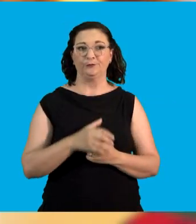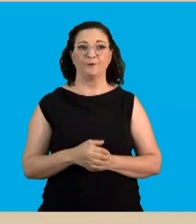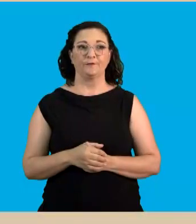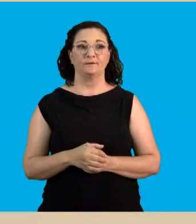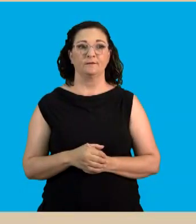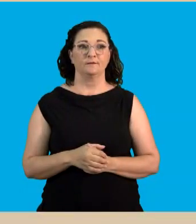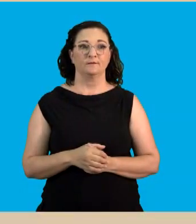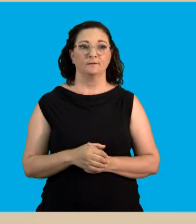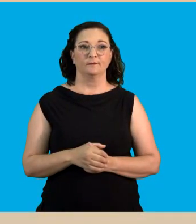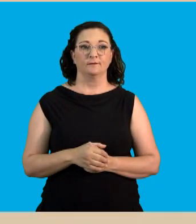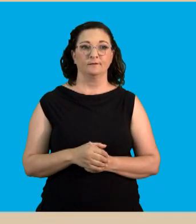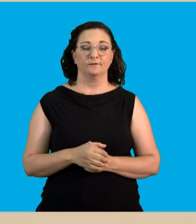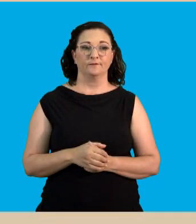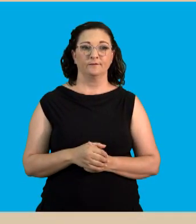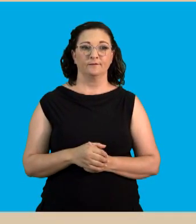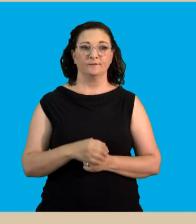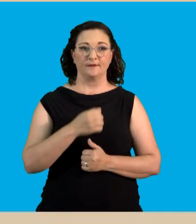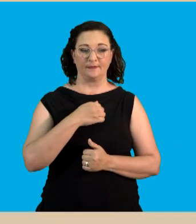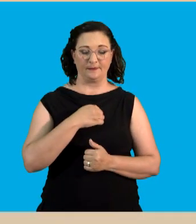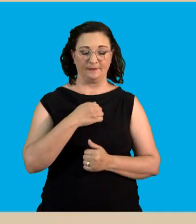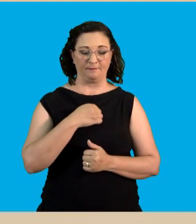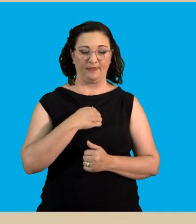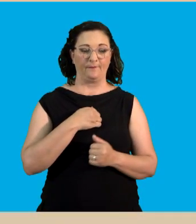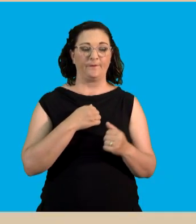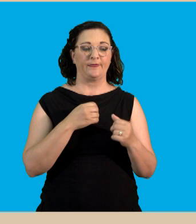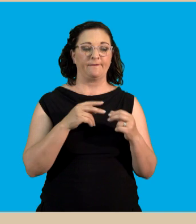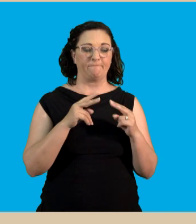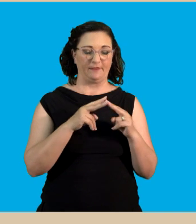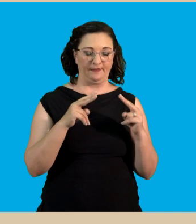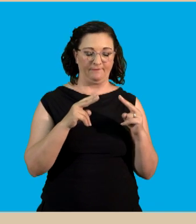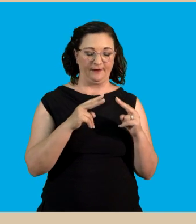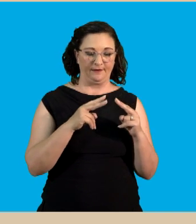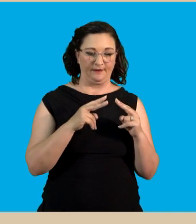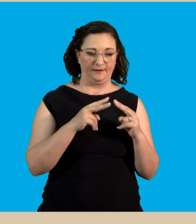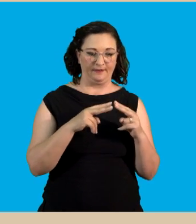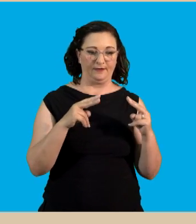planets, okay? So we are going to say, my very